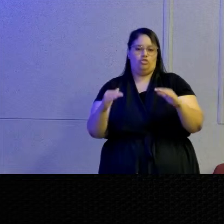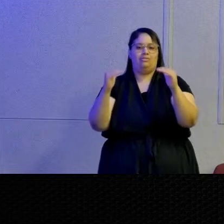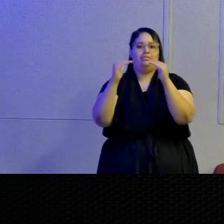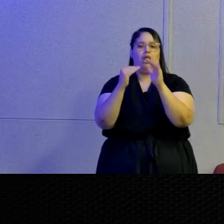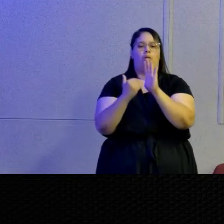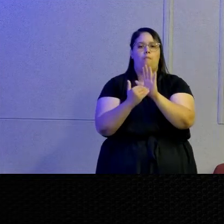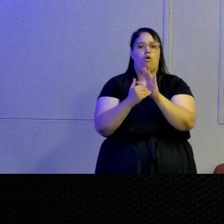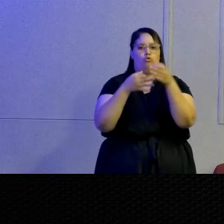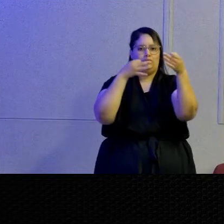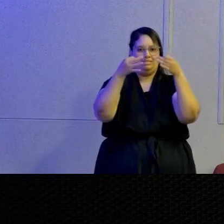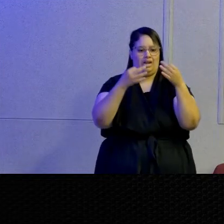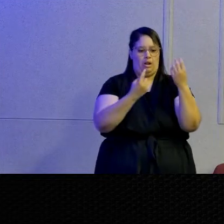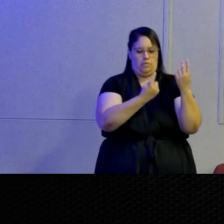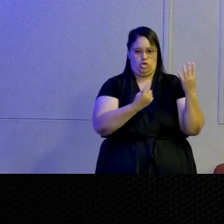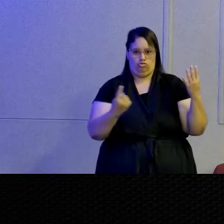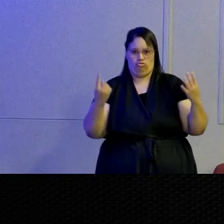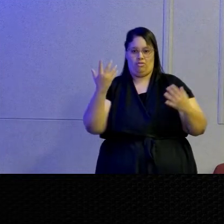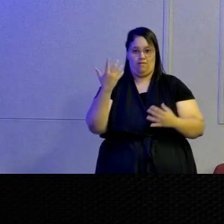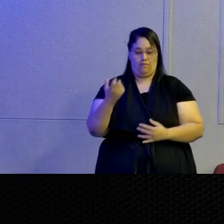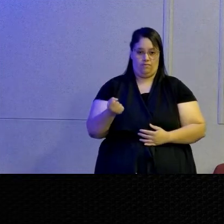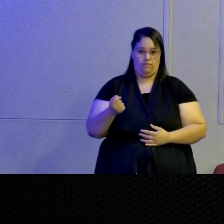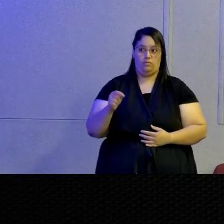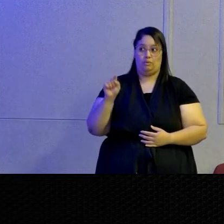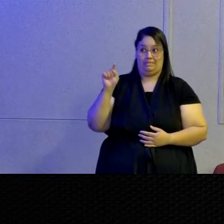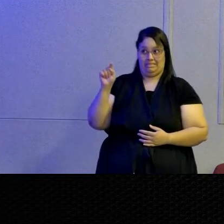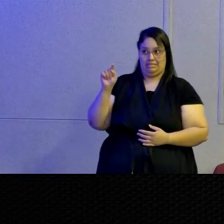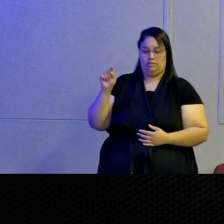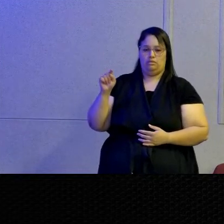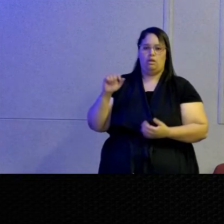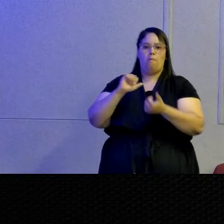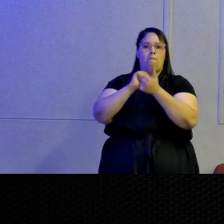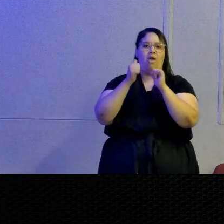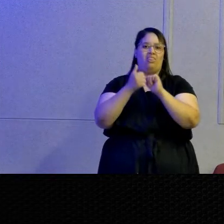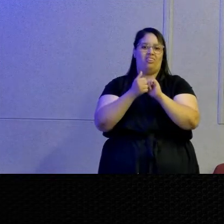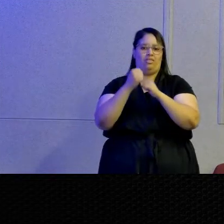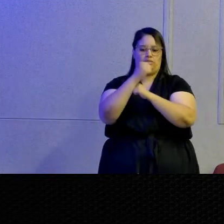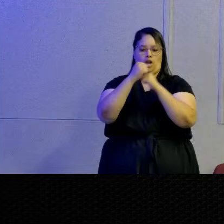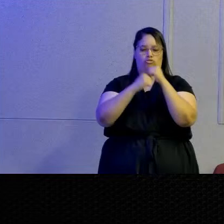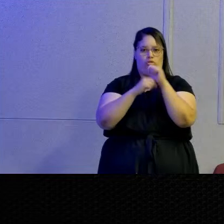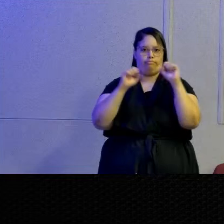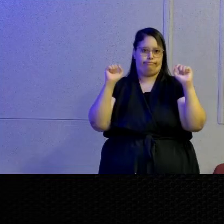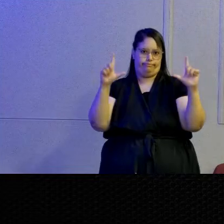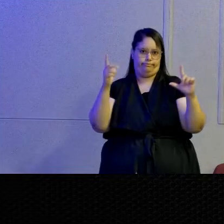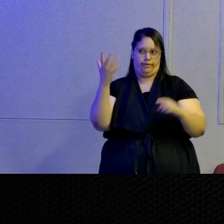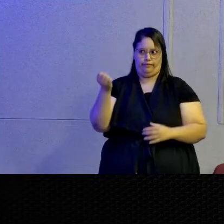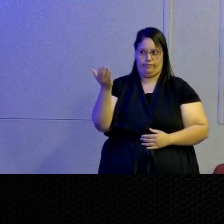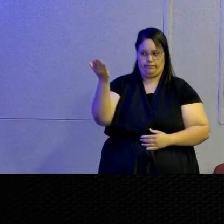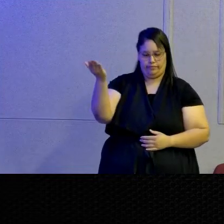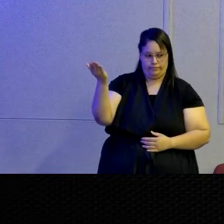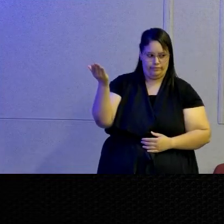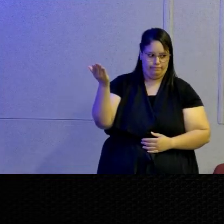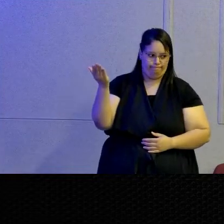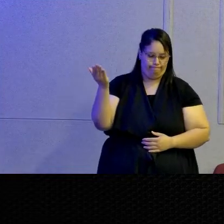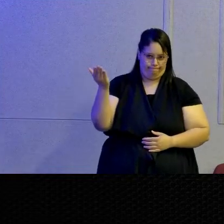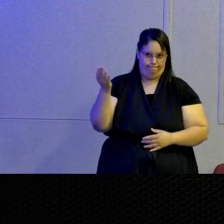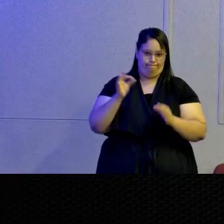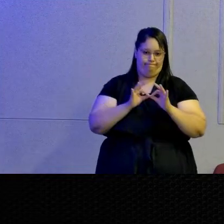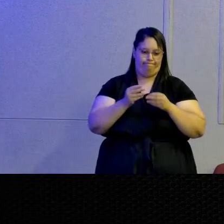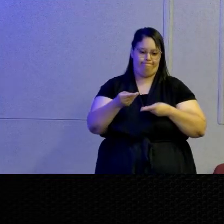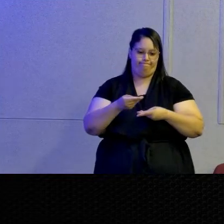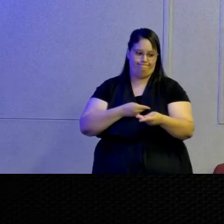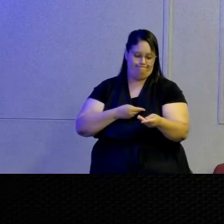them. So this is a mathematical structure which is quite